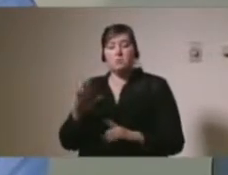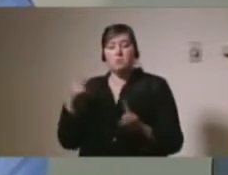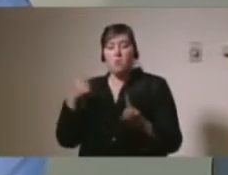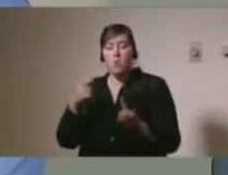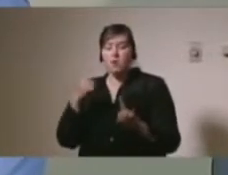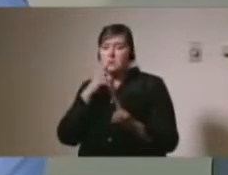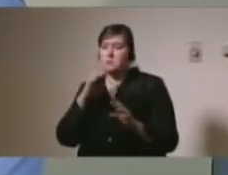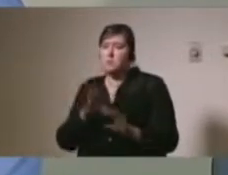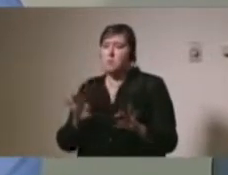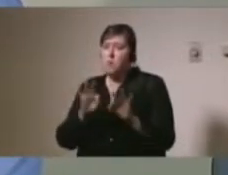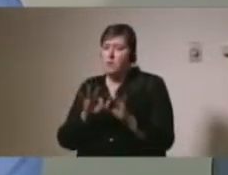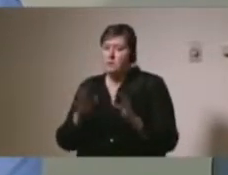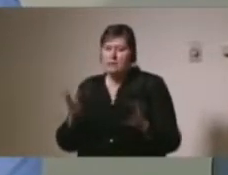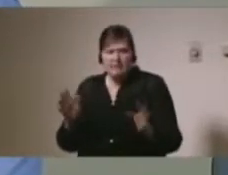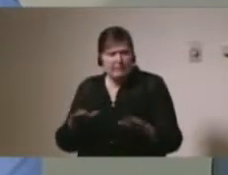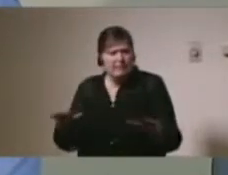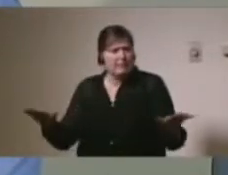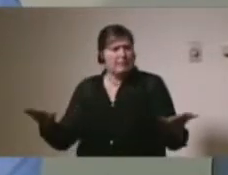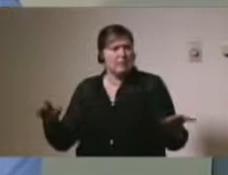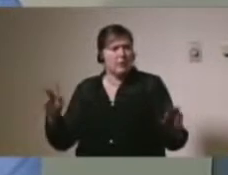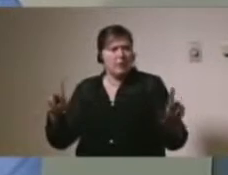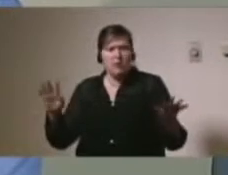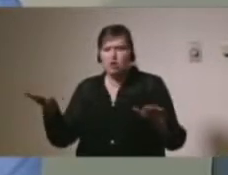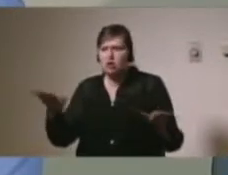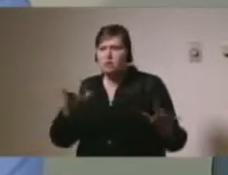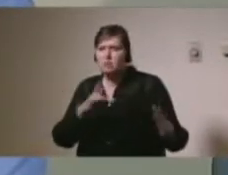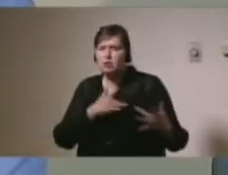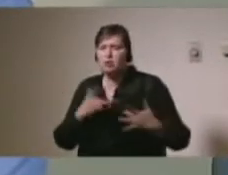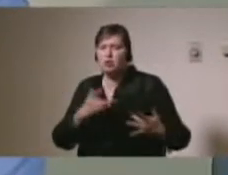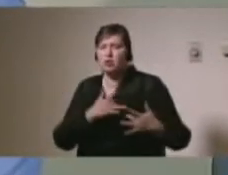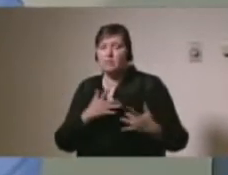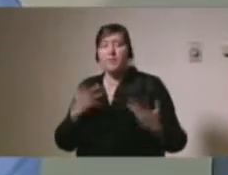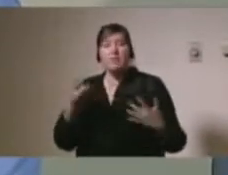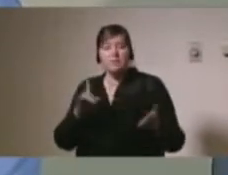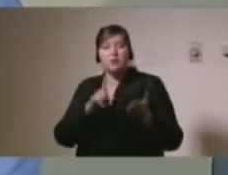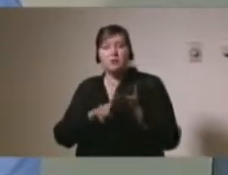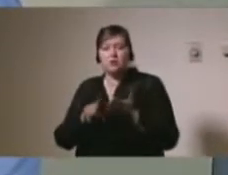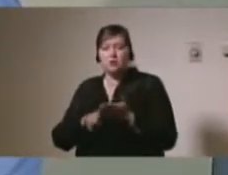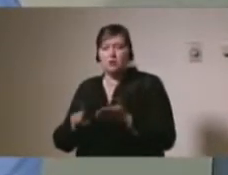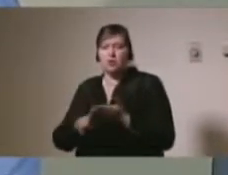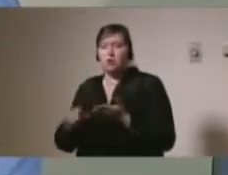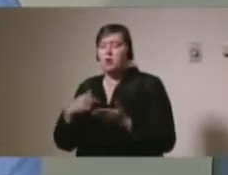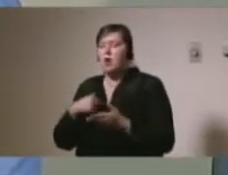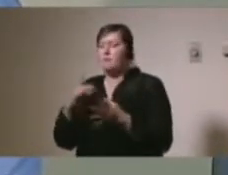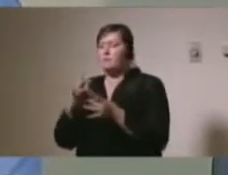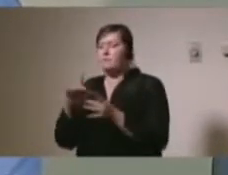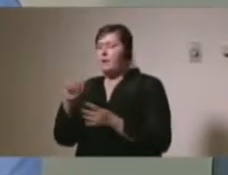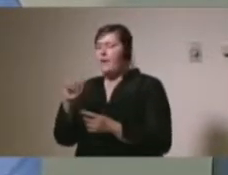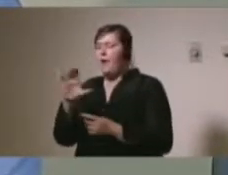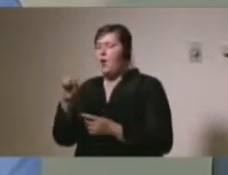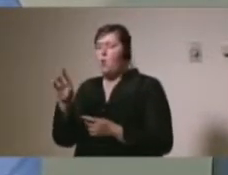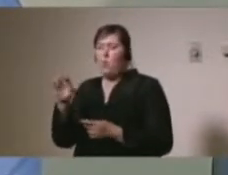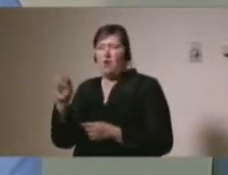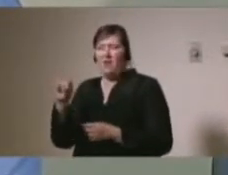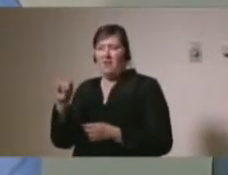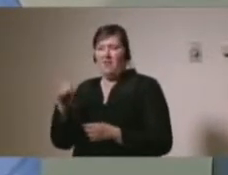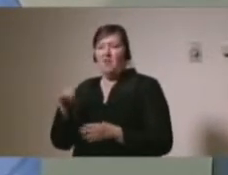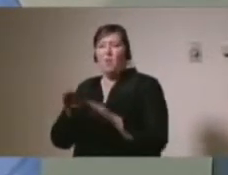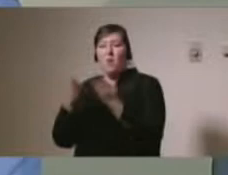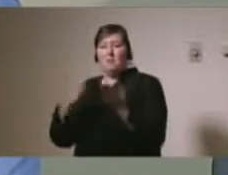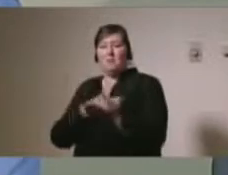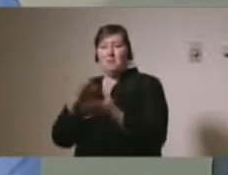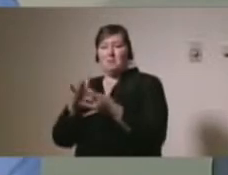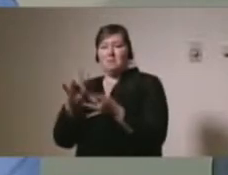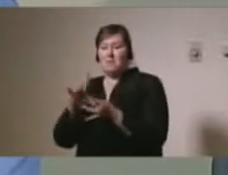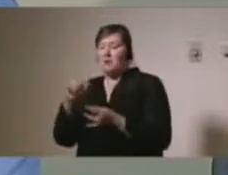we were putting this together, we actually did some research based on what some of those groups, and that's why I mentioned ACORN and giving them recognition for the wonderful work of